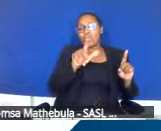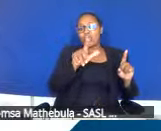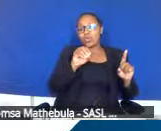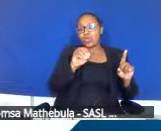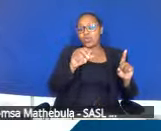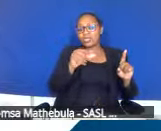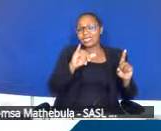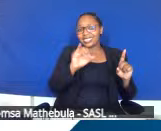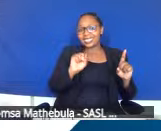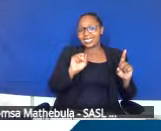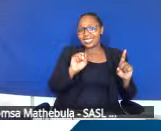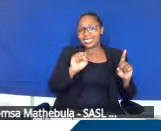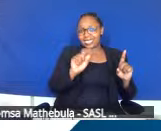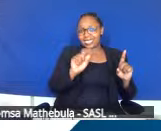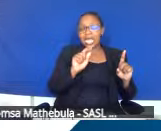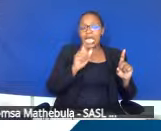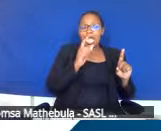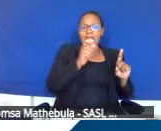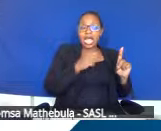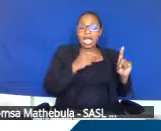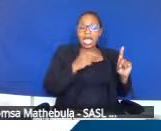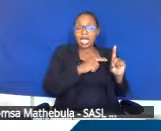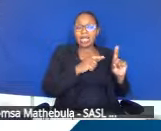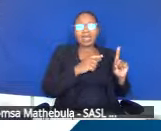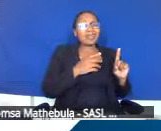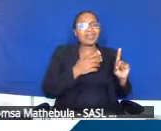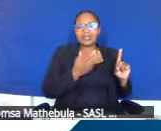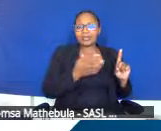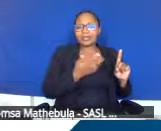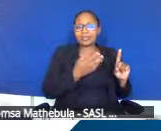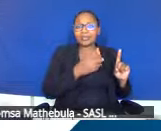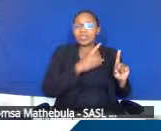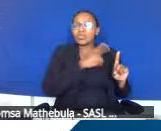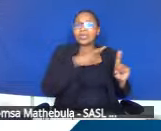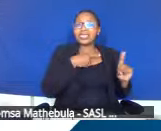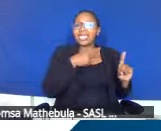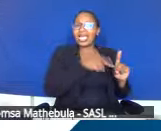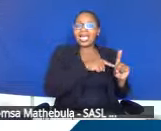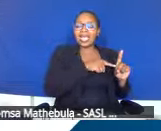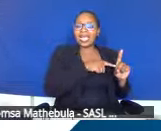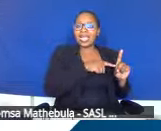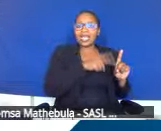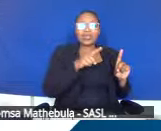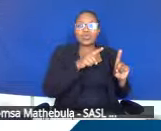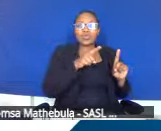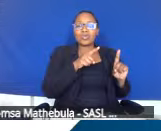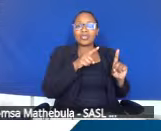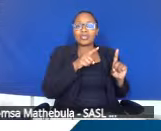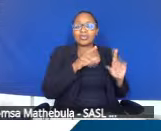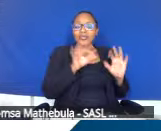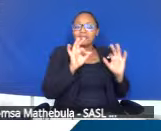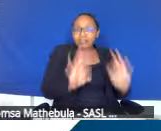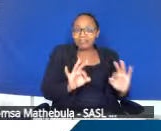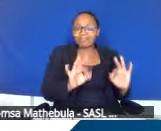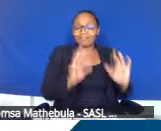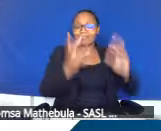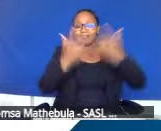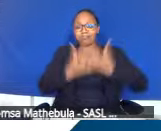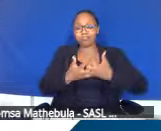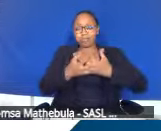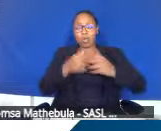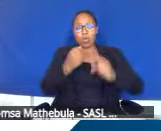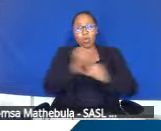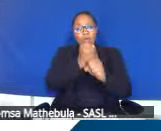a gynecologist are not certified. It is not within the scope of practice of